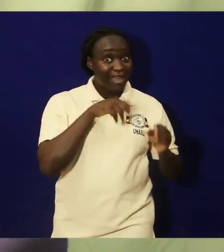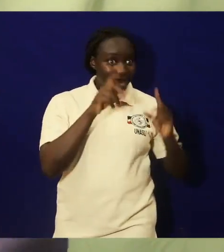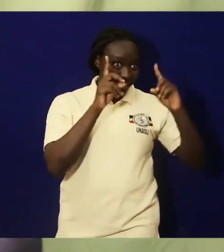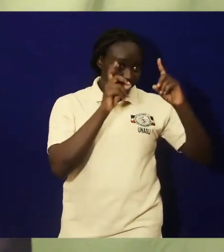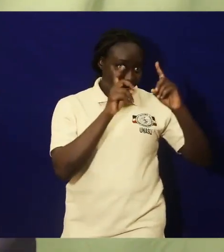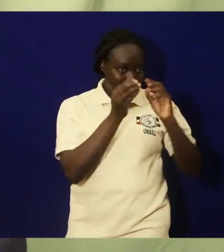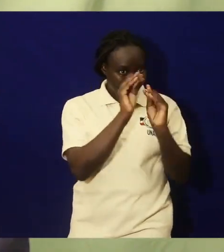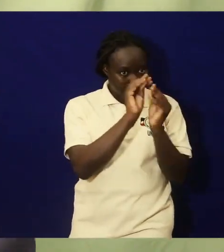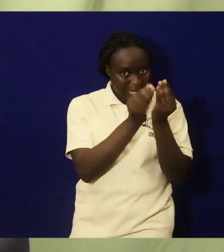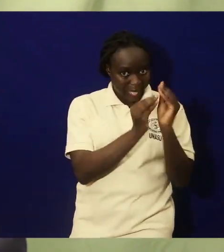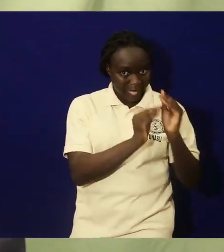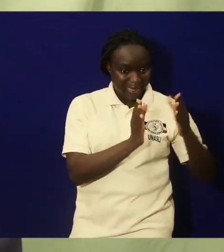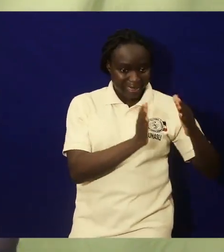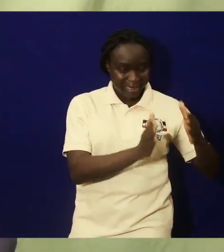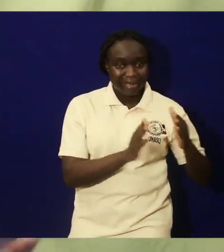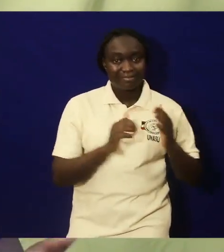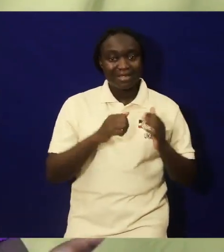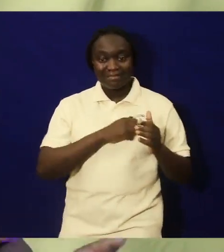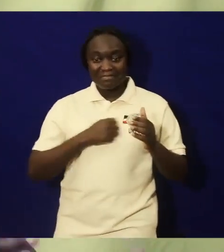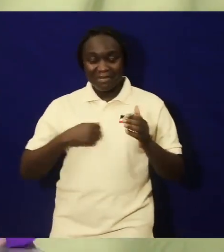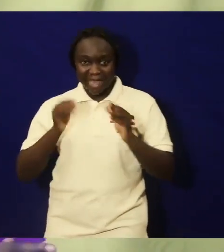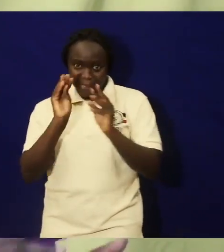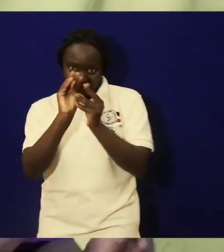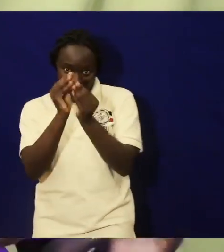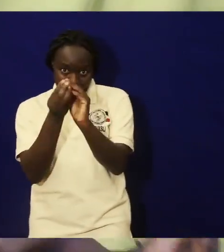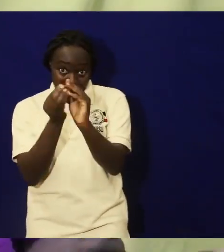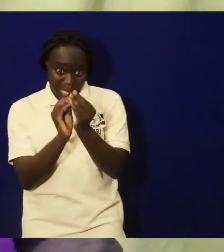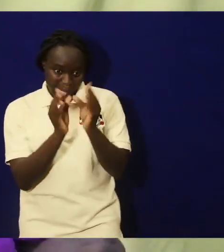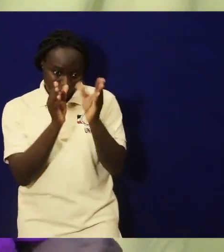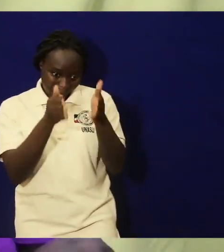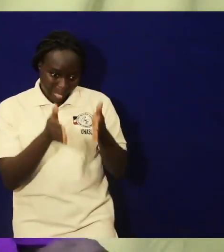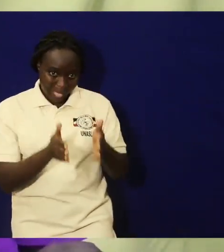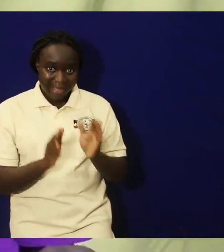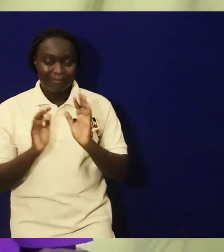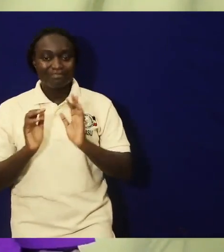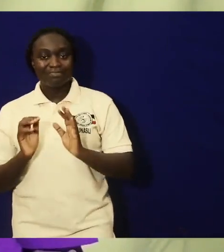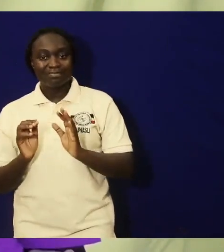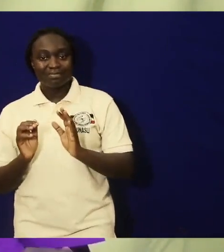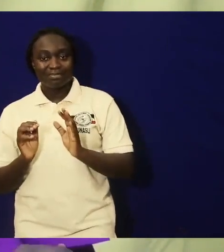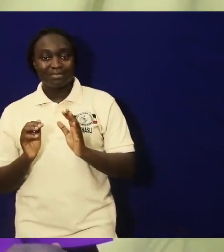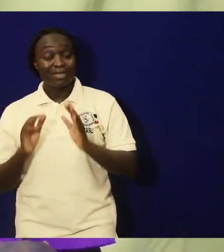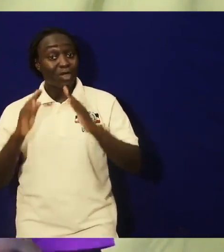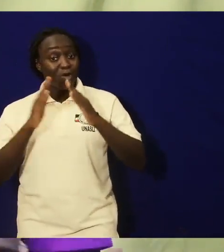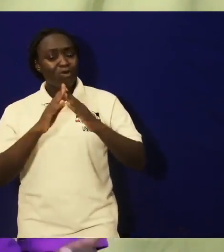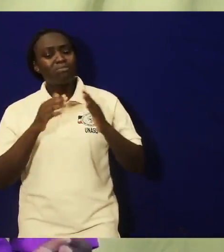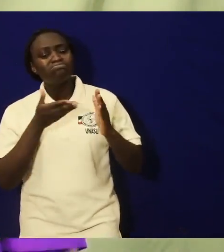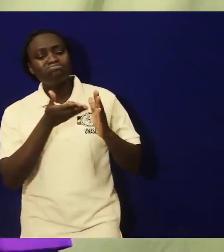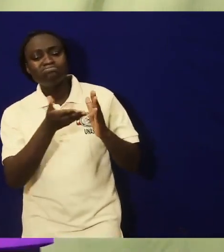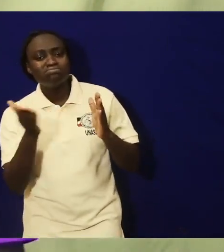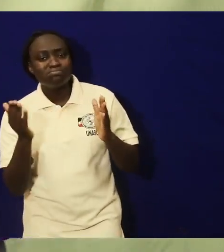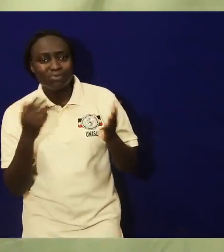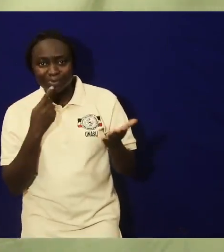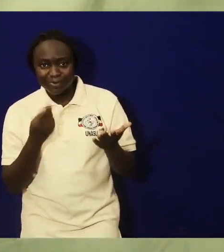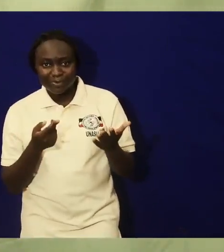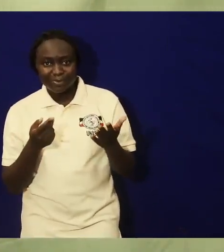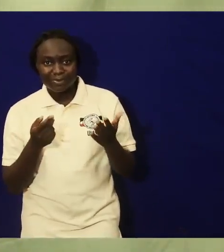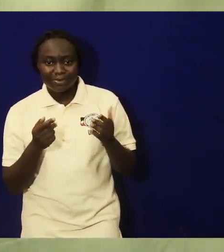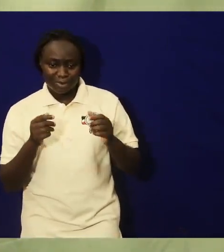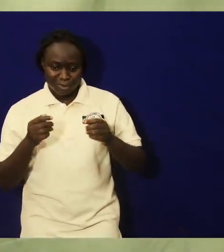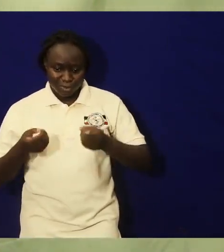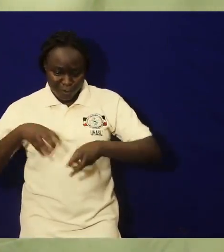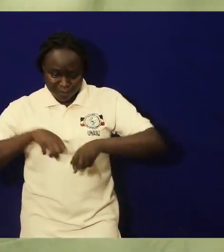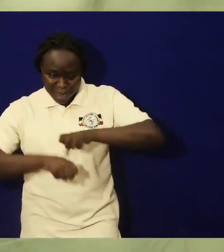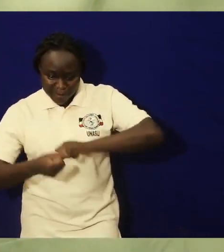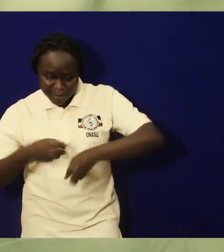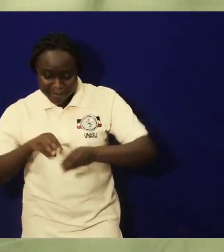live with at home. If you live with mother, make a mold of mother. If you live father,